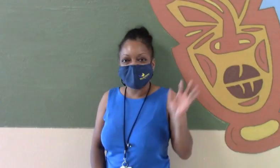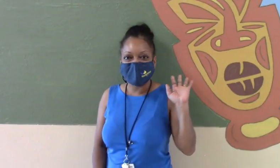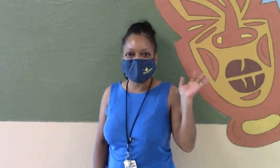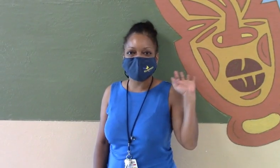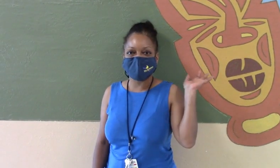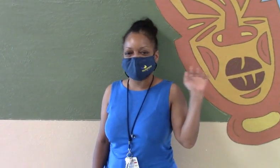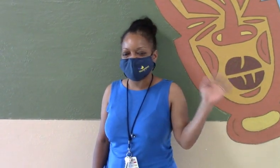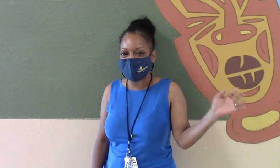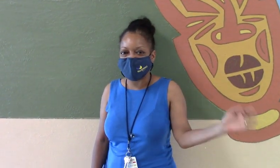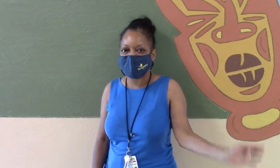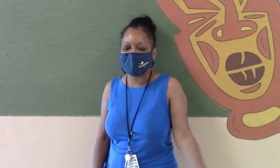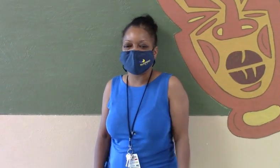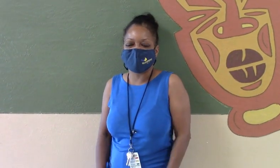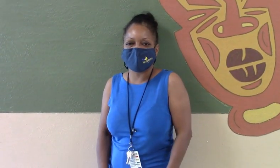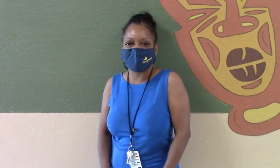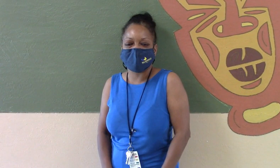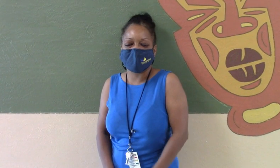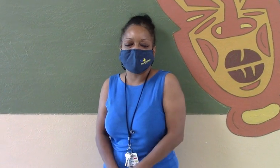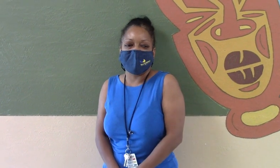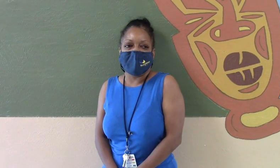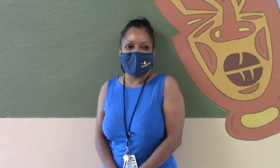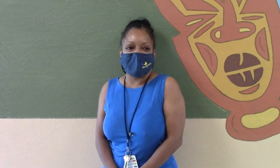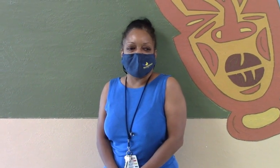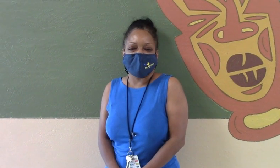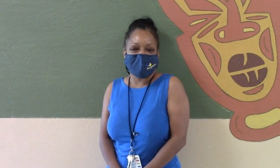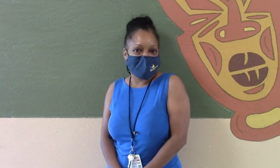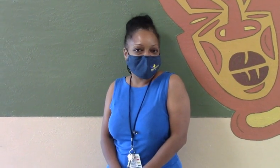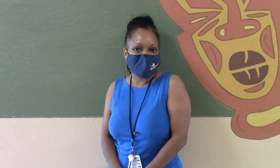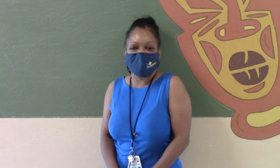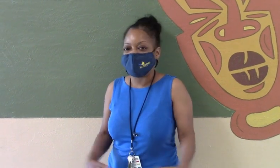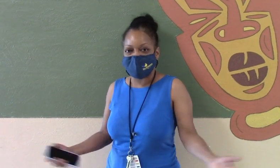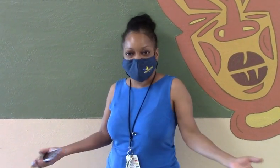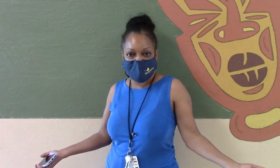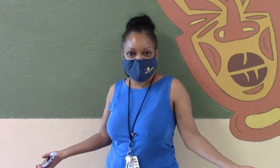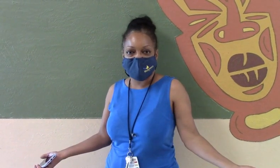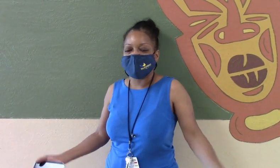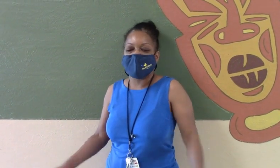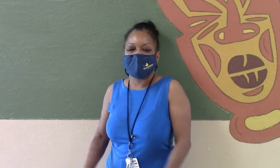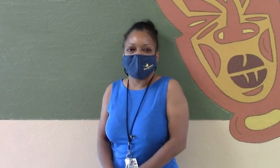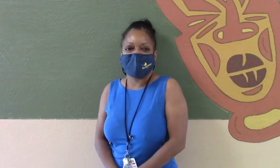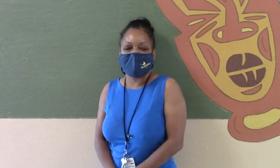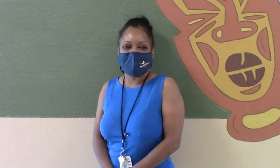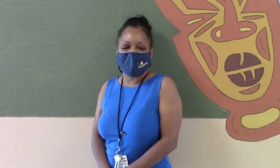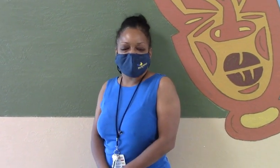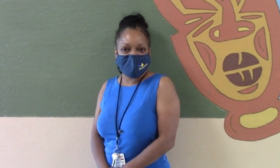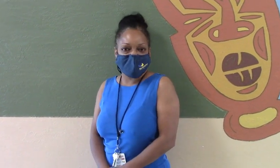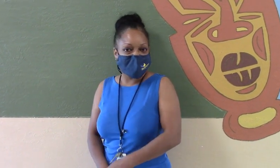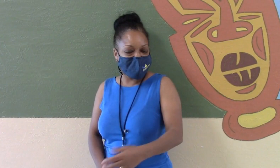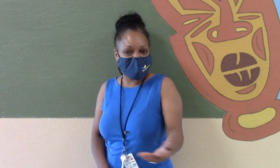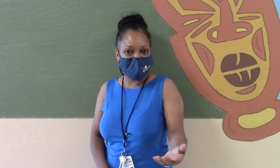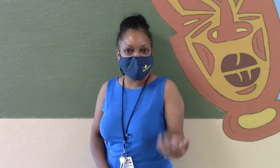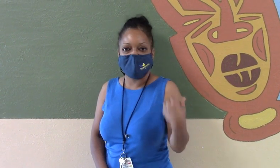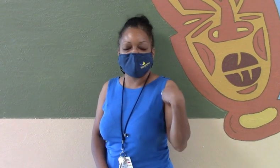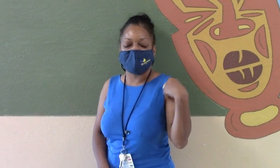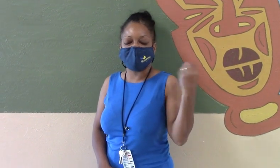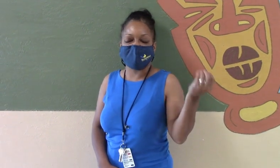that's all I got to say. Hi, this is Ms. Crisfante. I'm an ESL teacher. I am very proud to be Haitian American. My parents